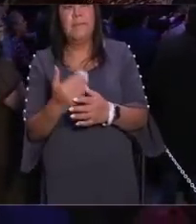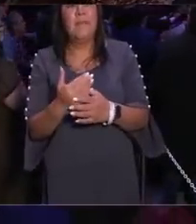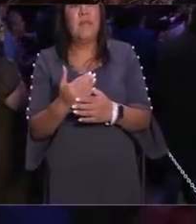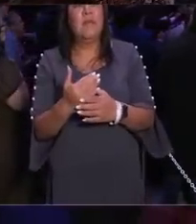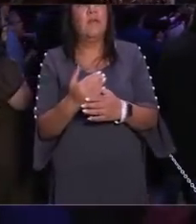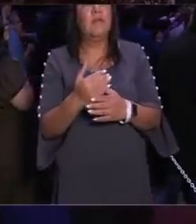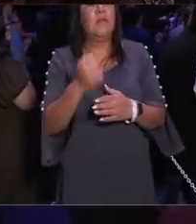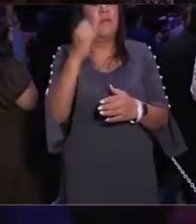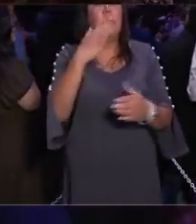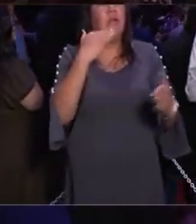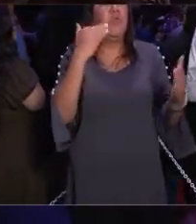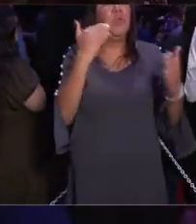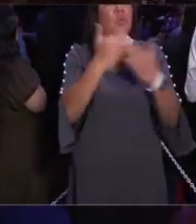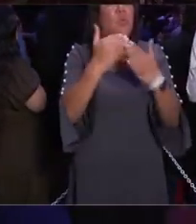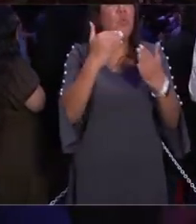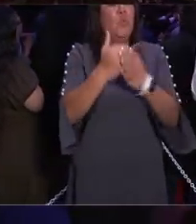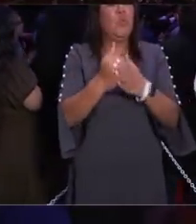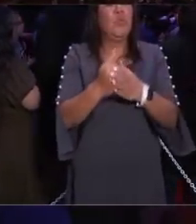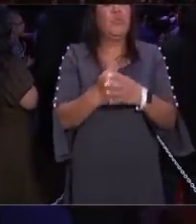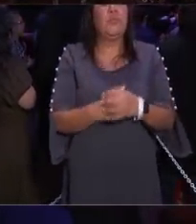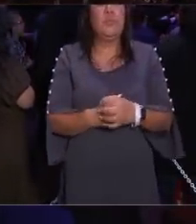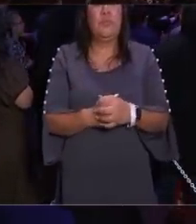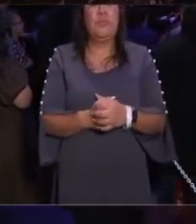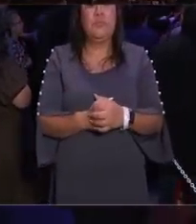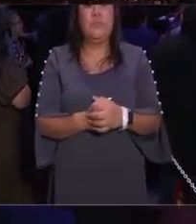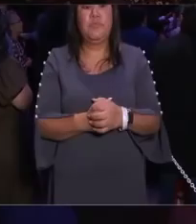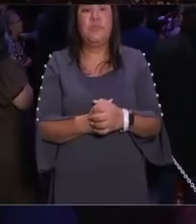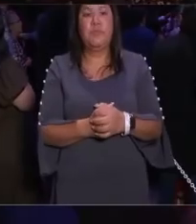God is so good.